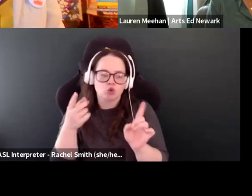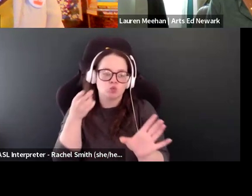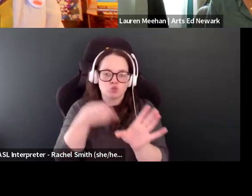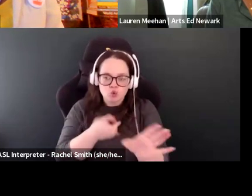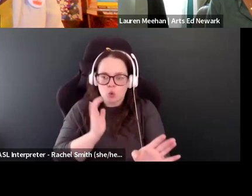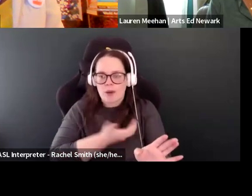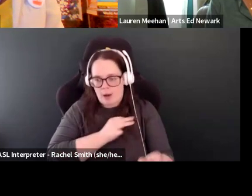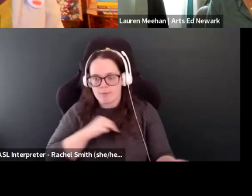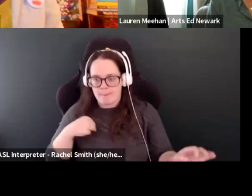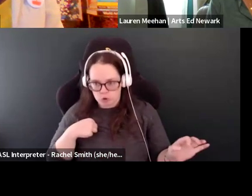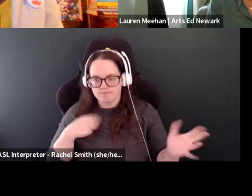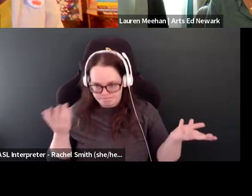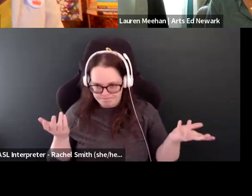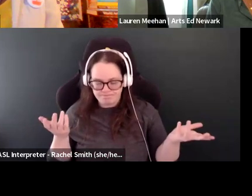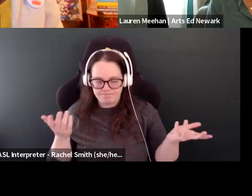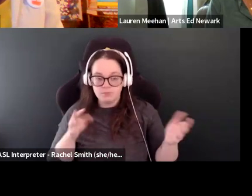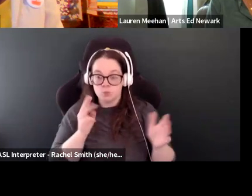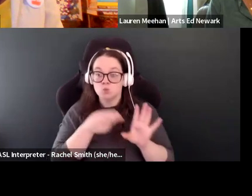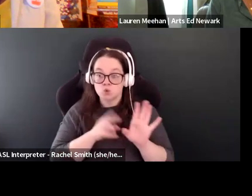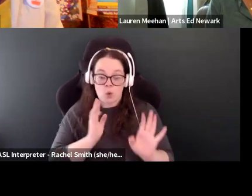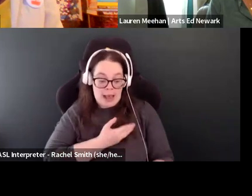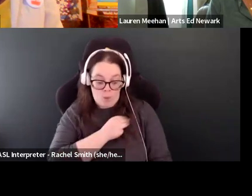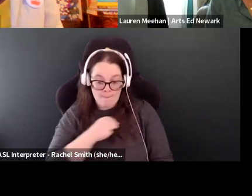our membership. And by joining our membership,